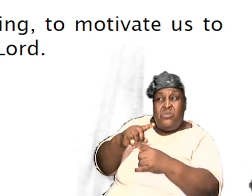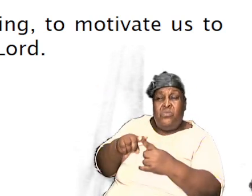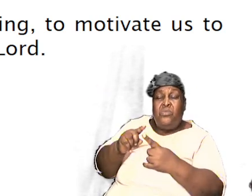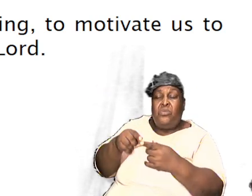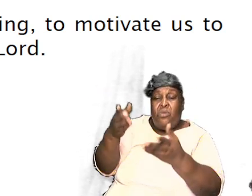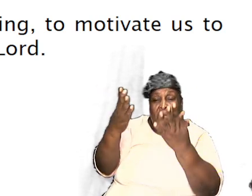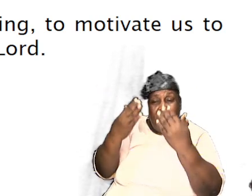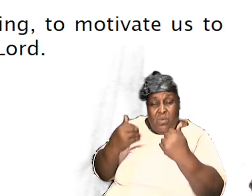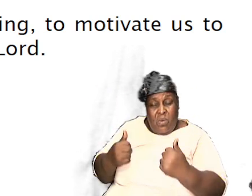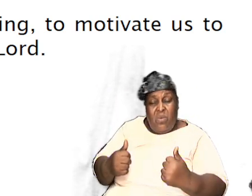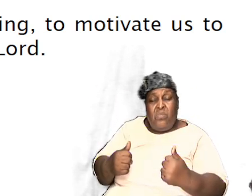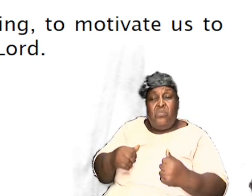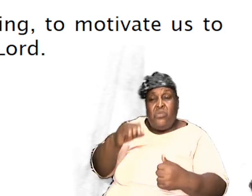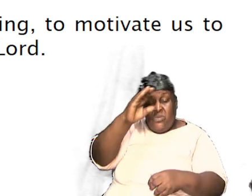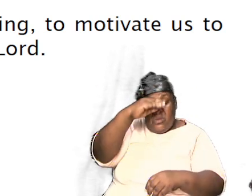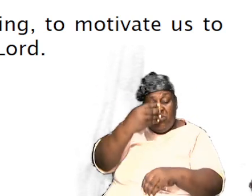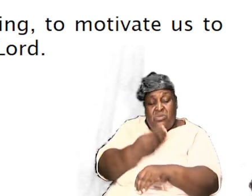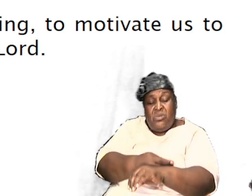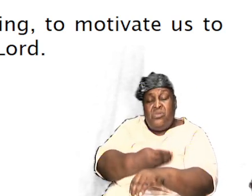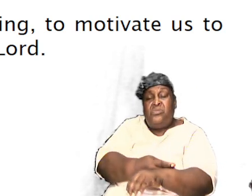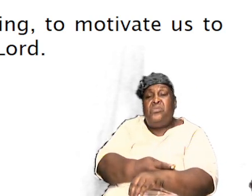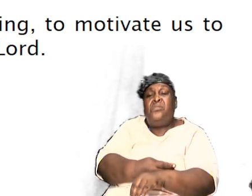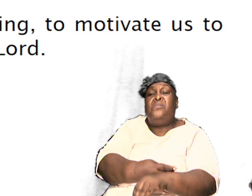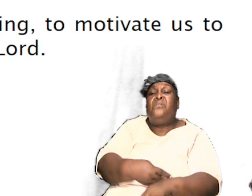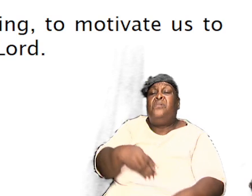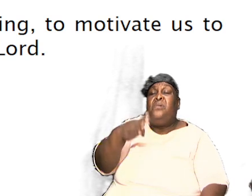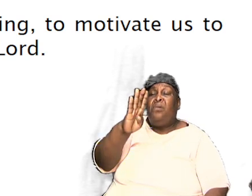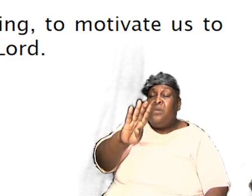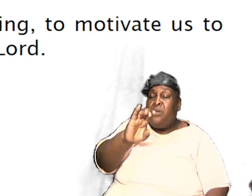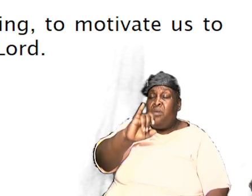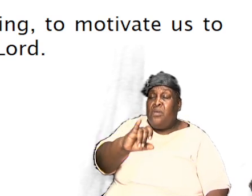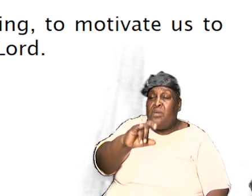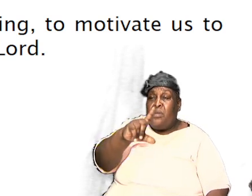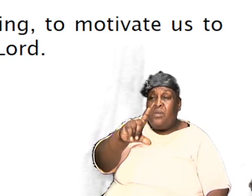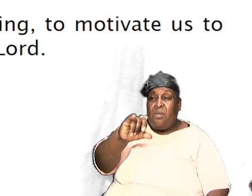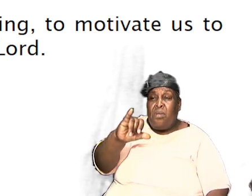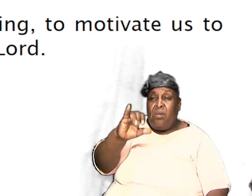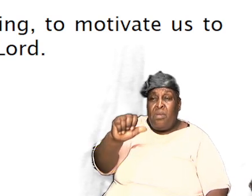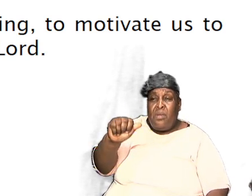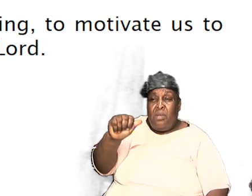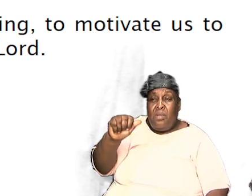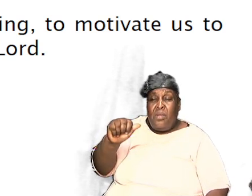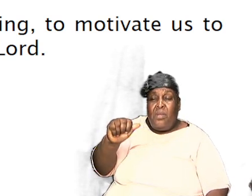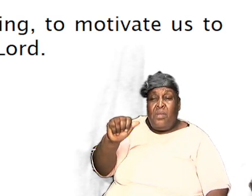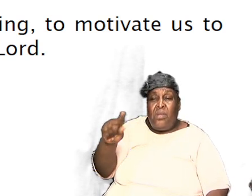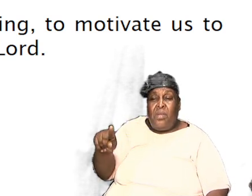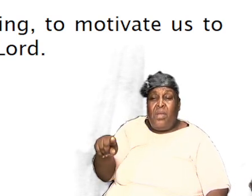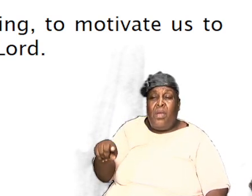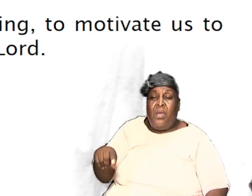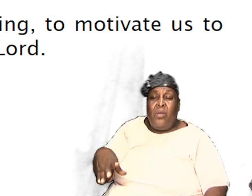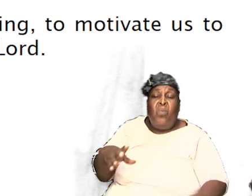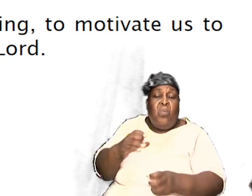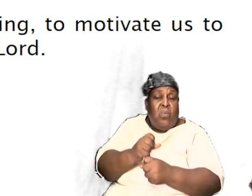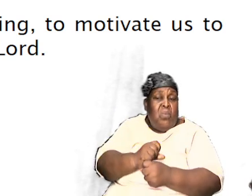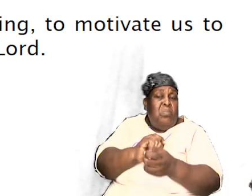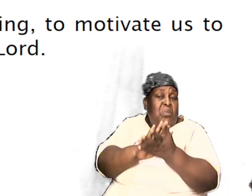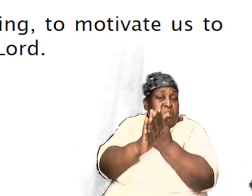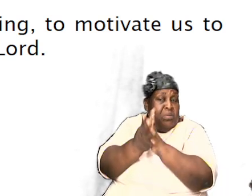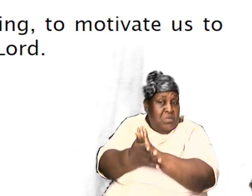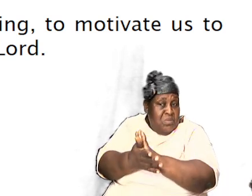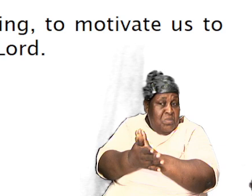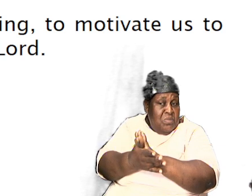of Belial. Amen. And he held his peace when he could have done something about it, when they disrespected him.